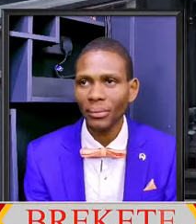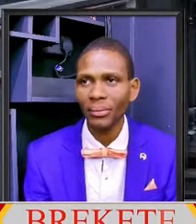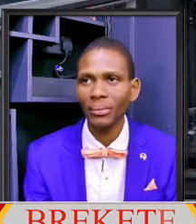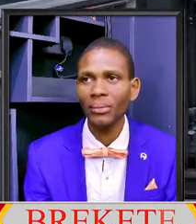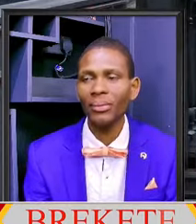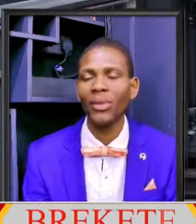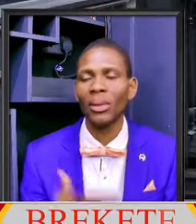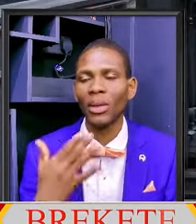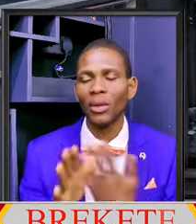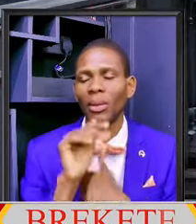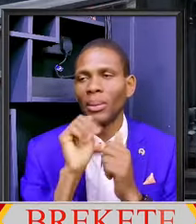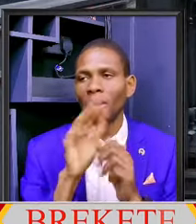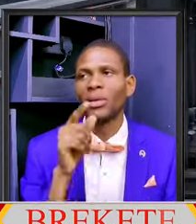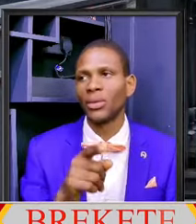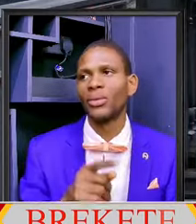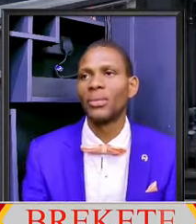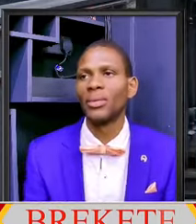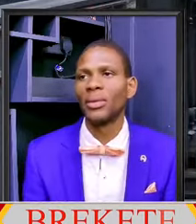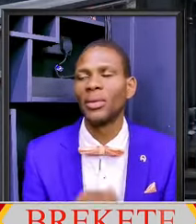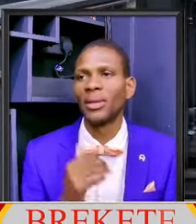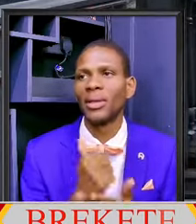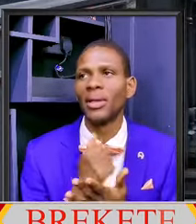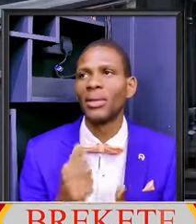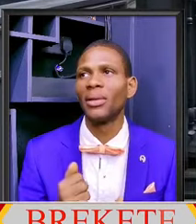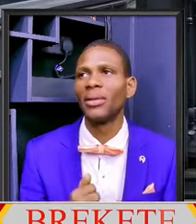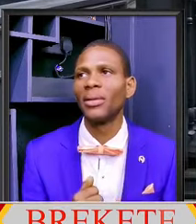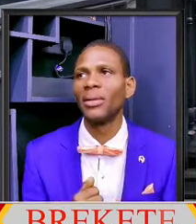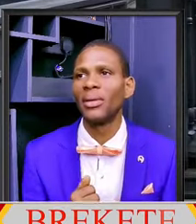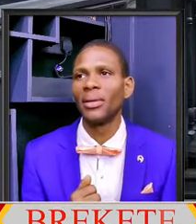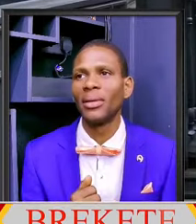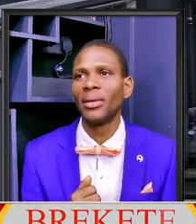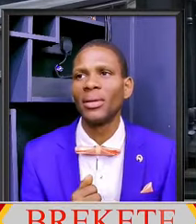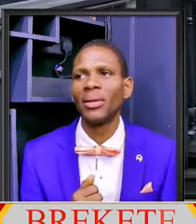May God bless you. Amen, sir.